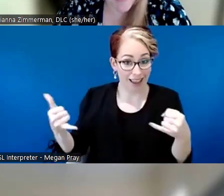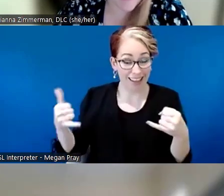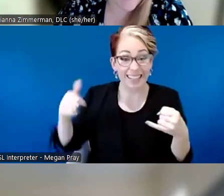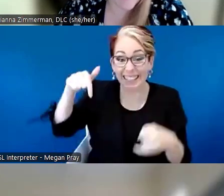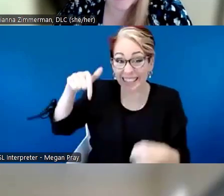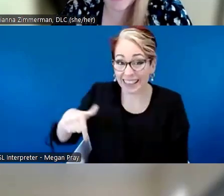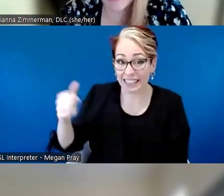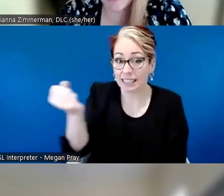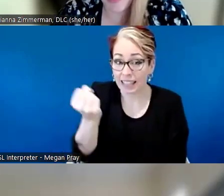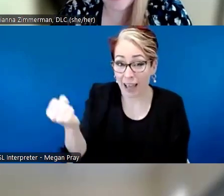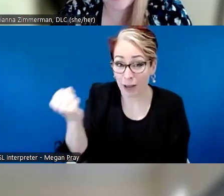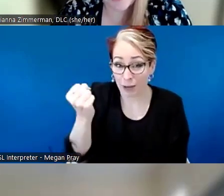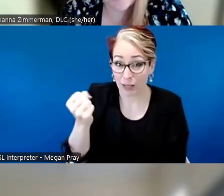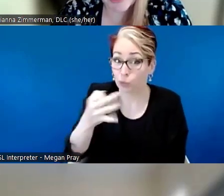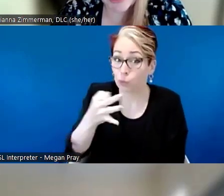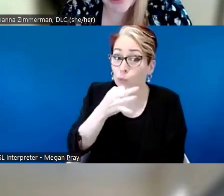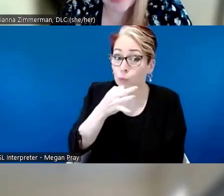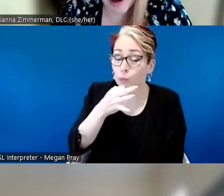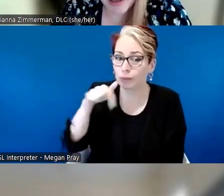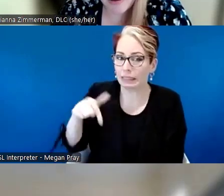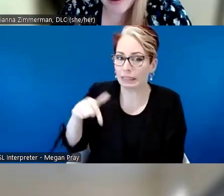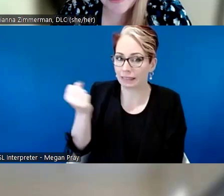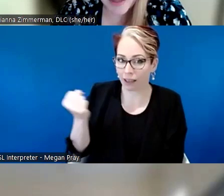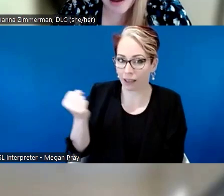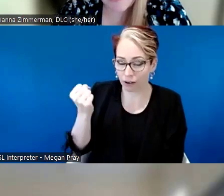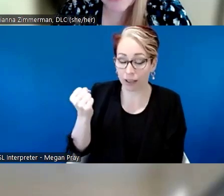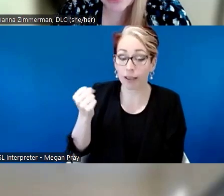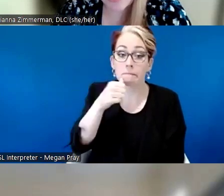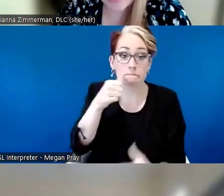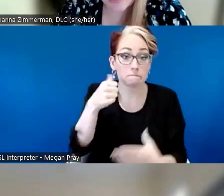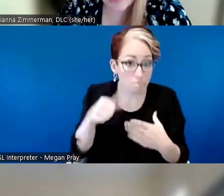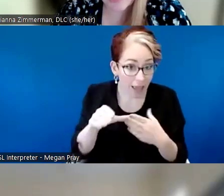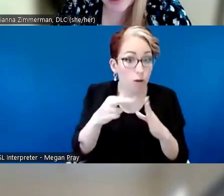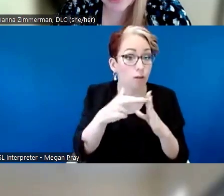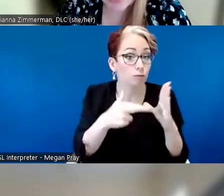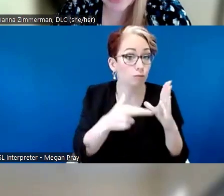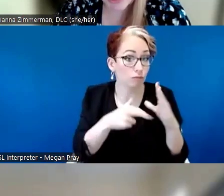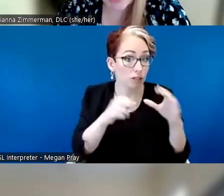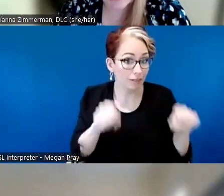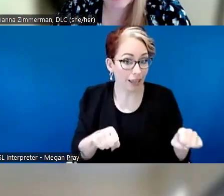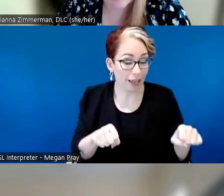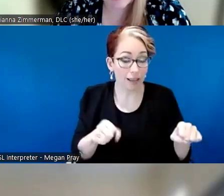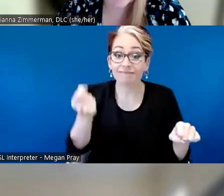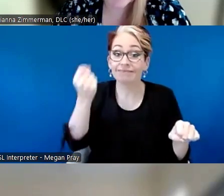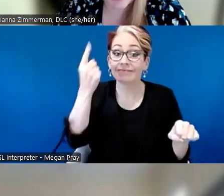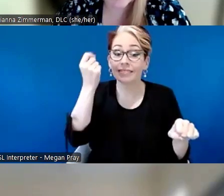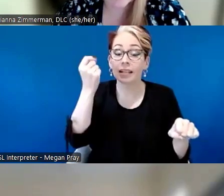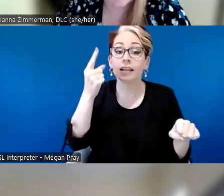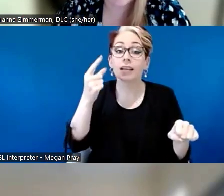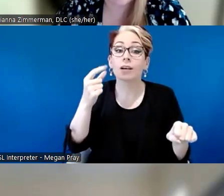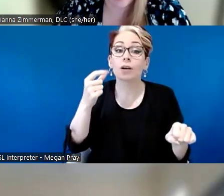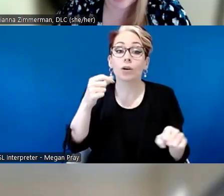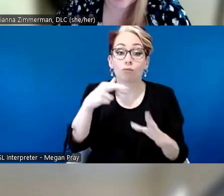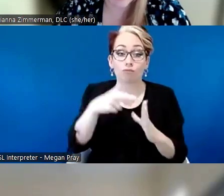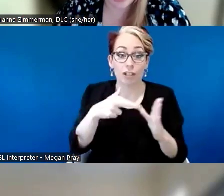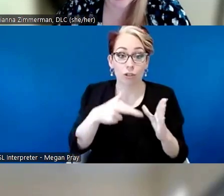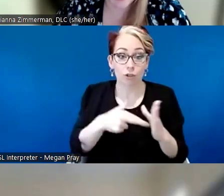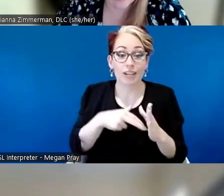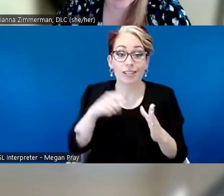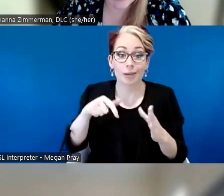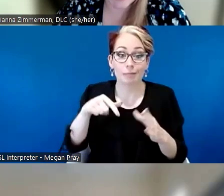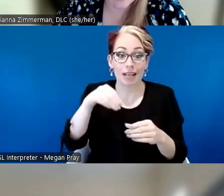quick. And you can register by mail. Just note that your registration has to be postmarked by